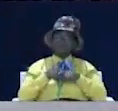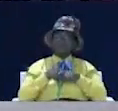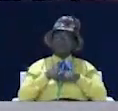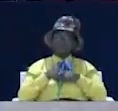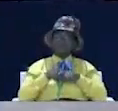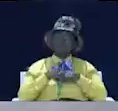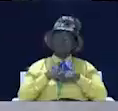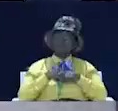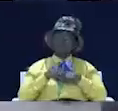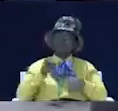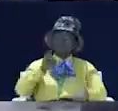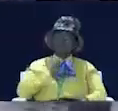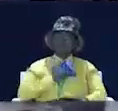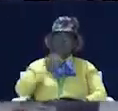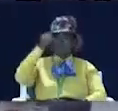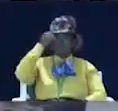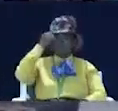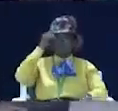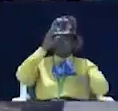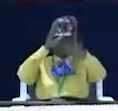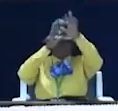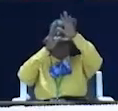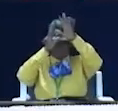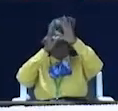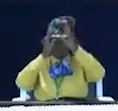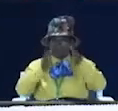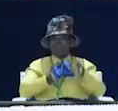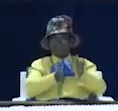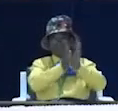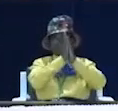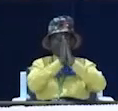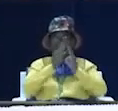Well, since Daddy asked me to tell you this, I will.